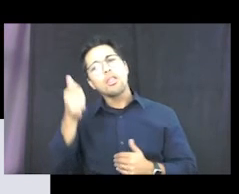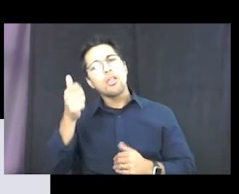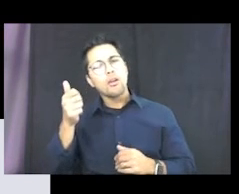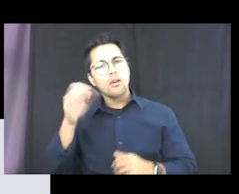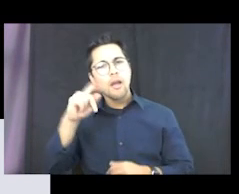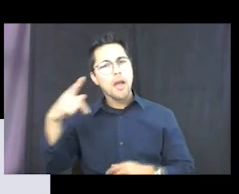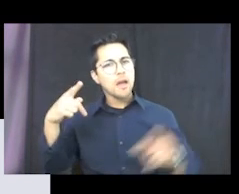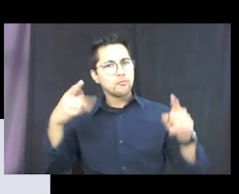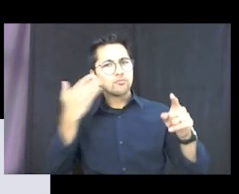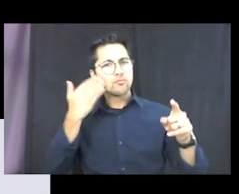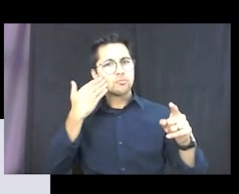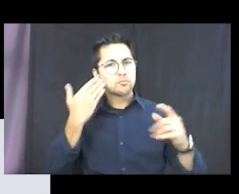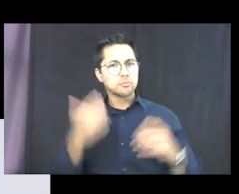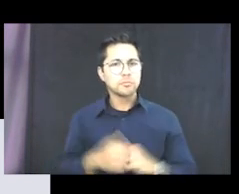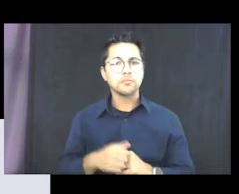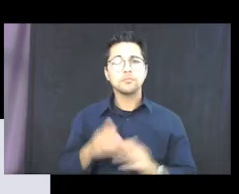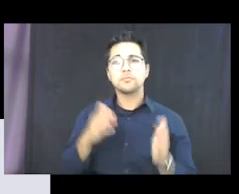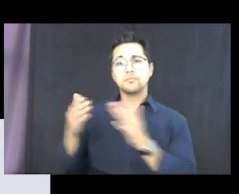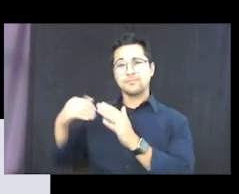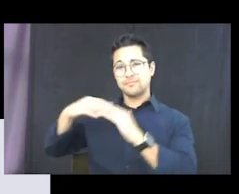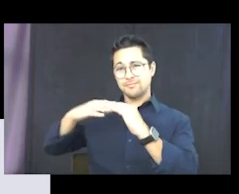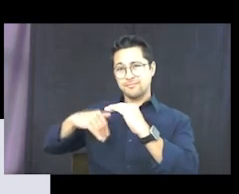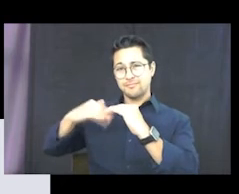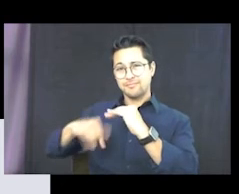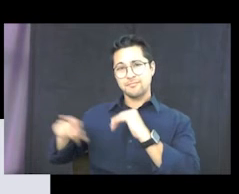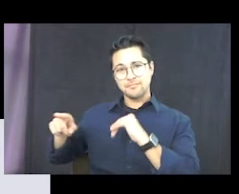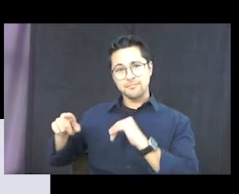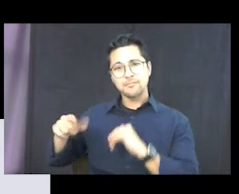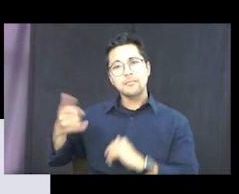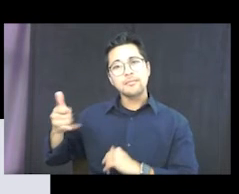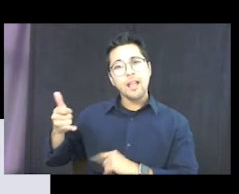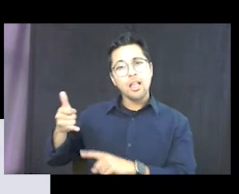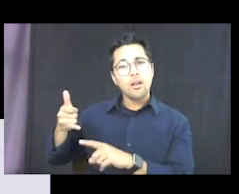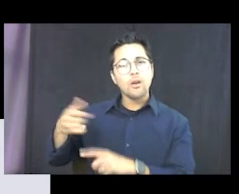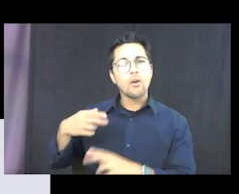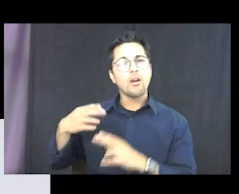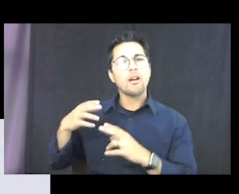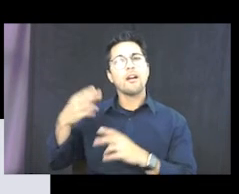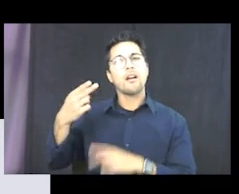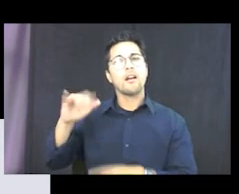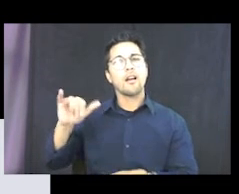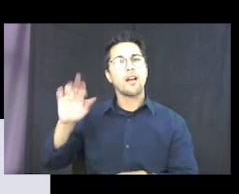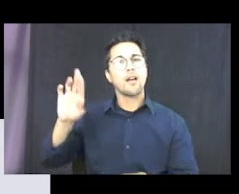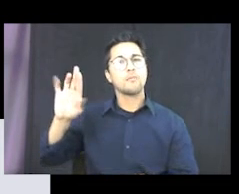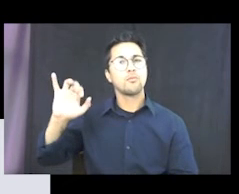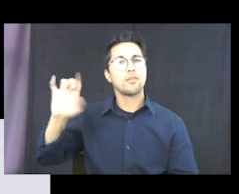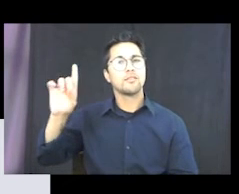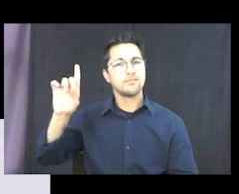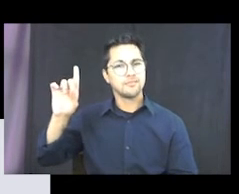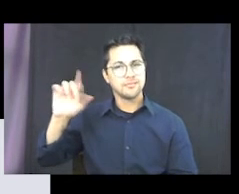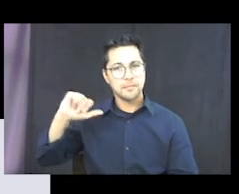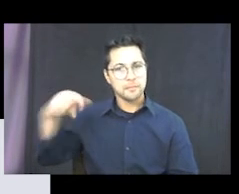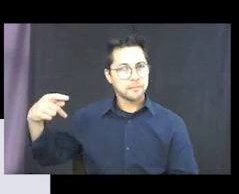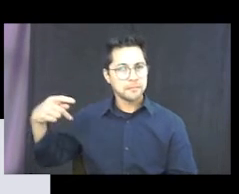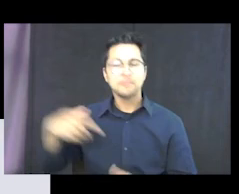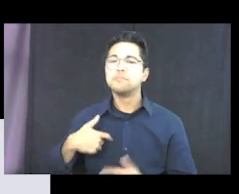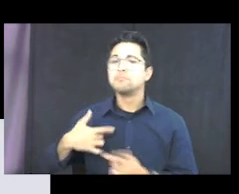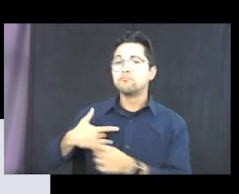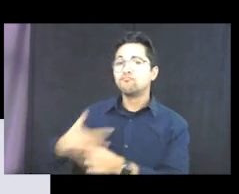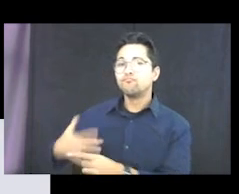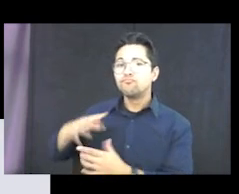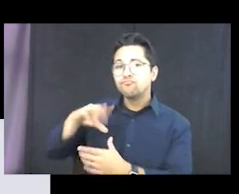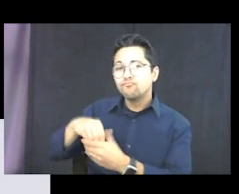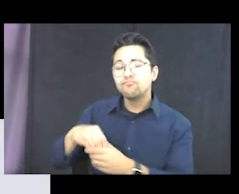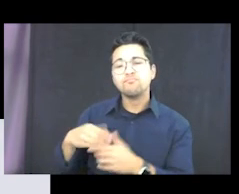with. And in our bottom yellow section are hybrid app structures. These typically involve